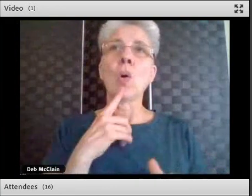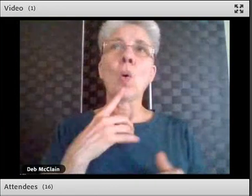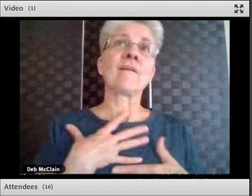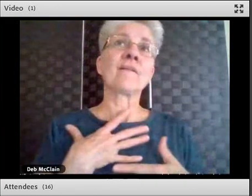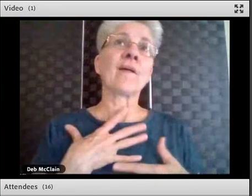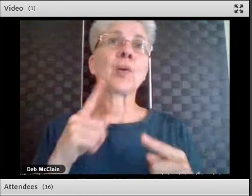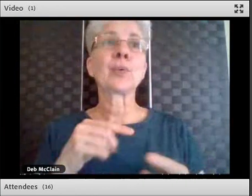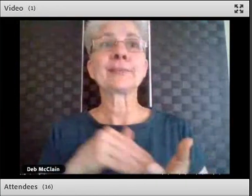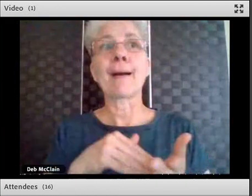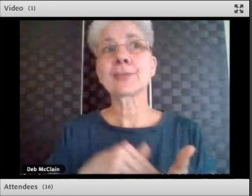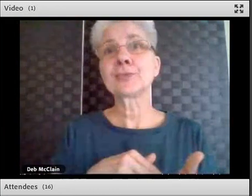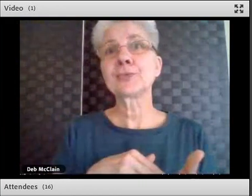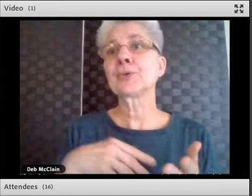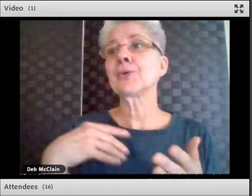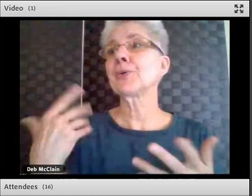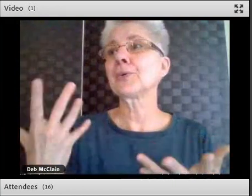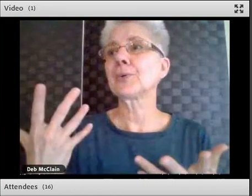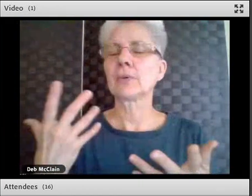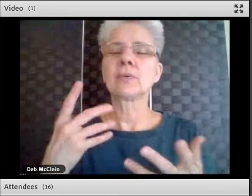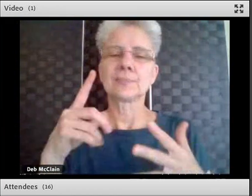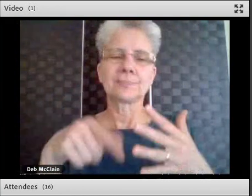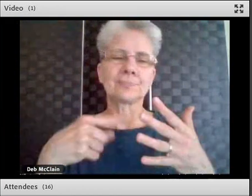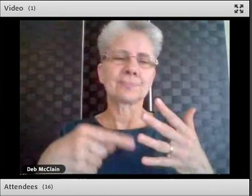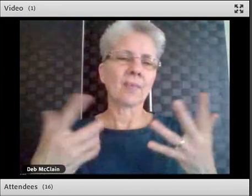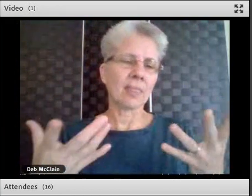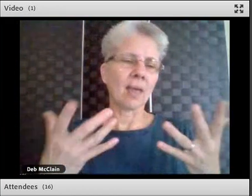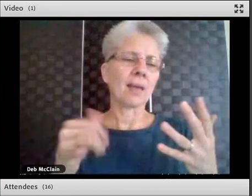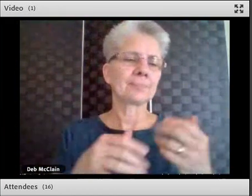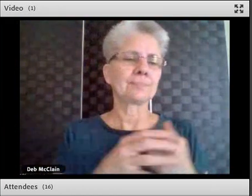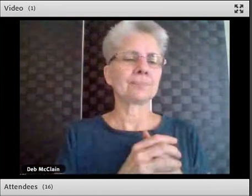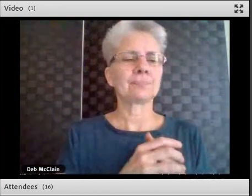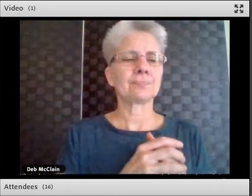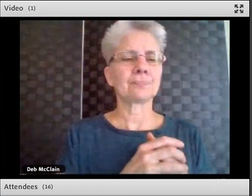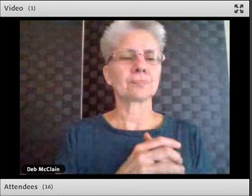afraid to go to the doctor, et cetera, et cetera.